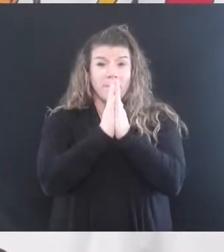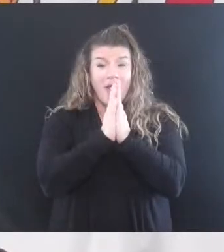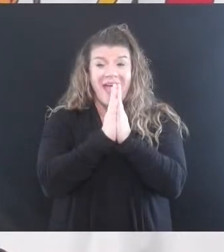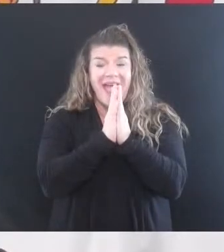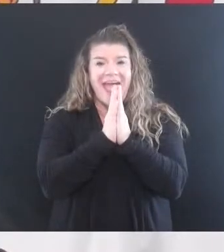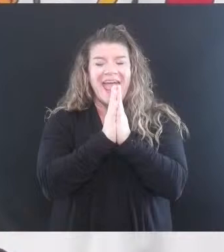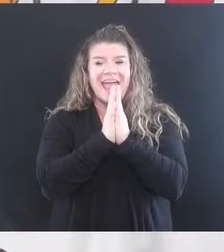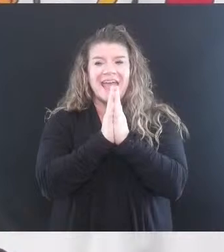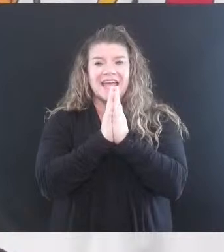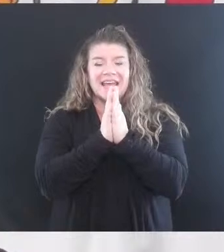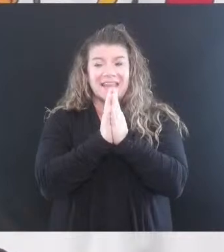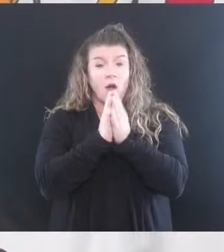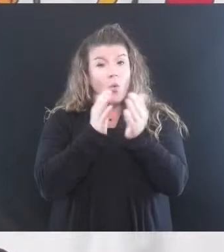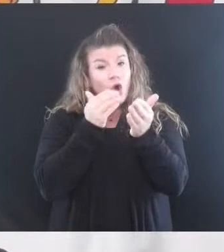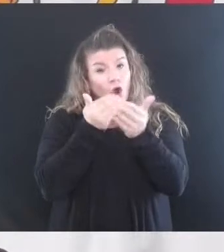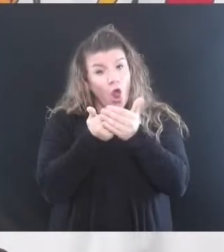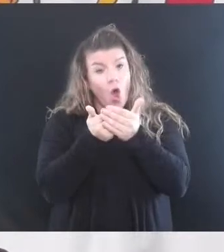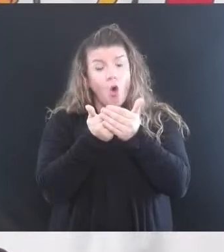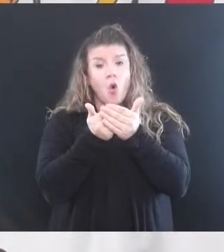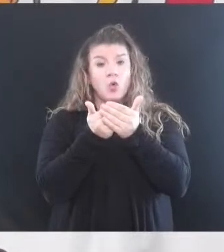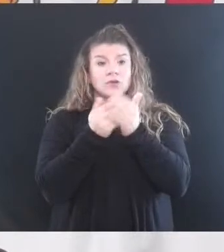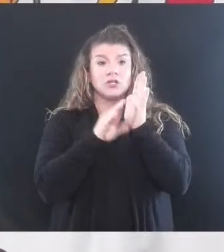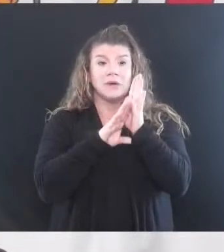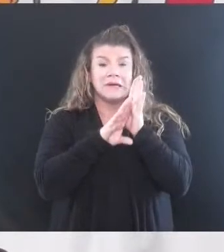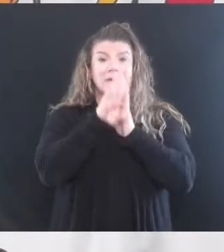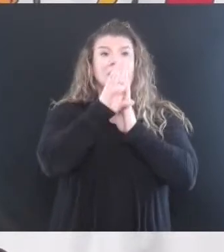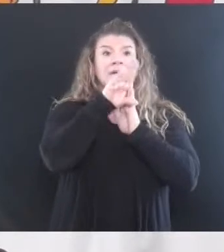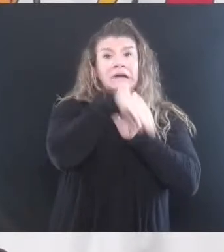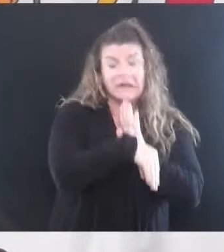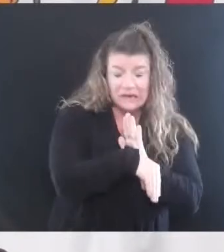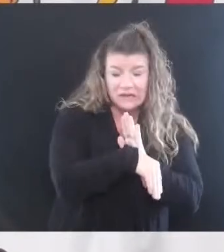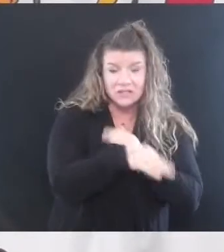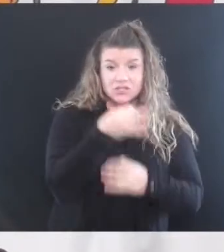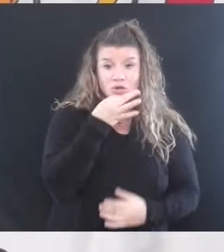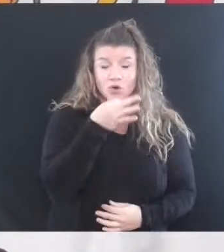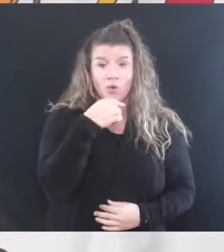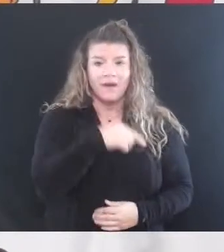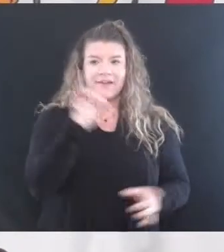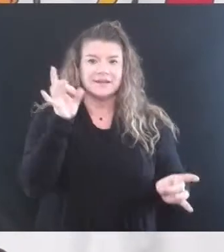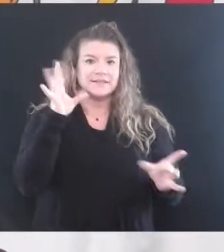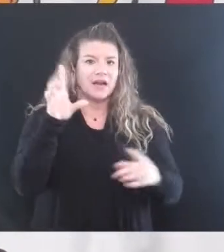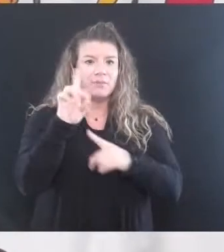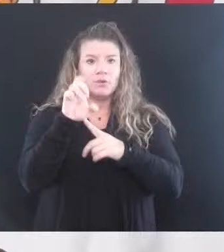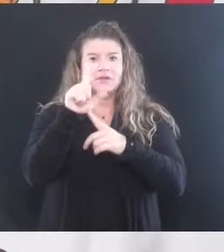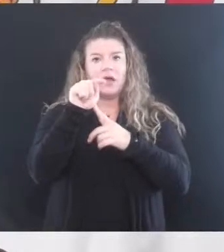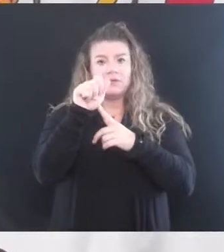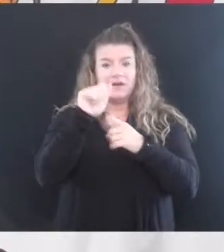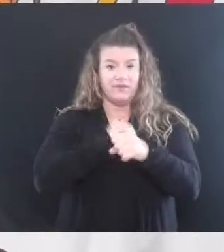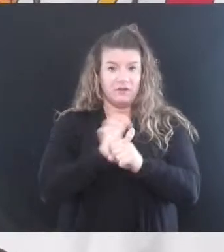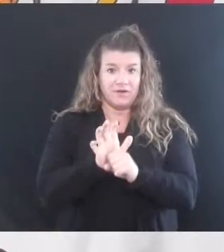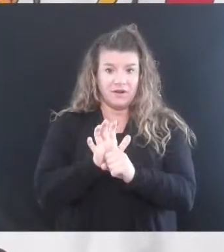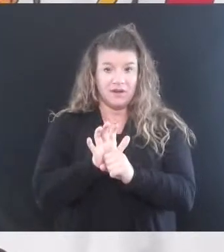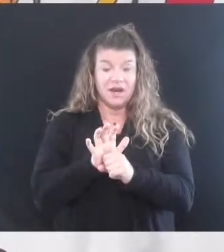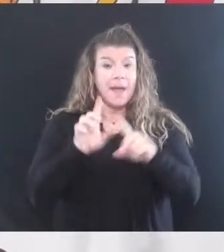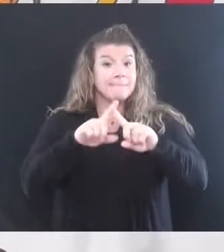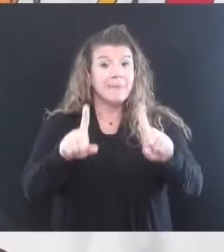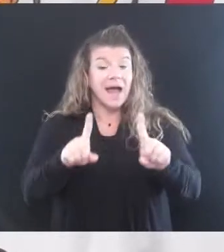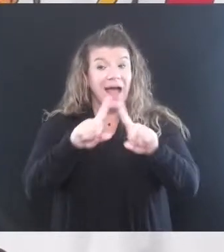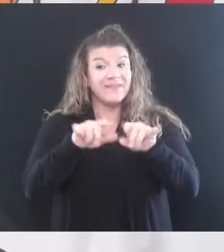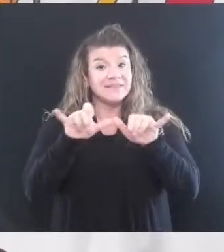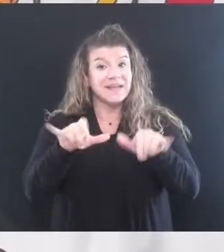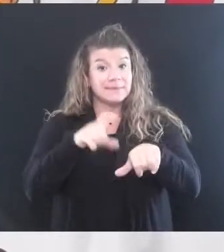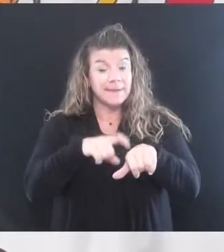we're close to a surge peak here with this terrible Delta variant. But at the same